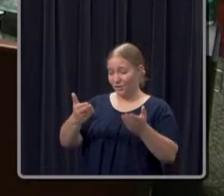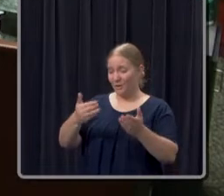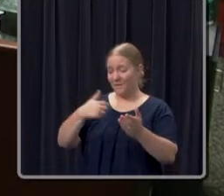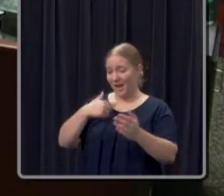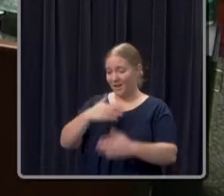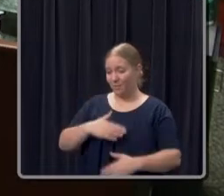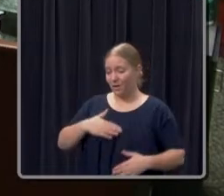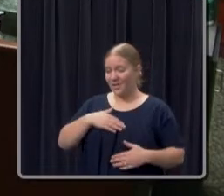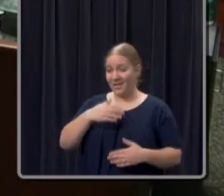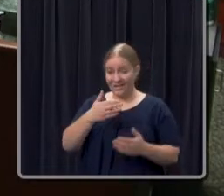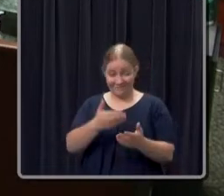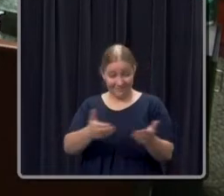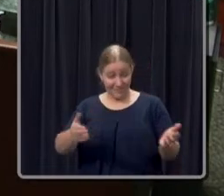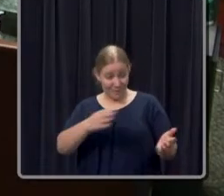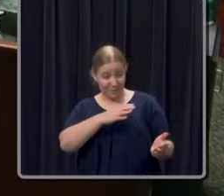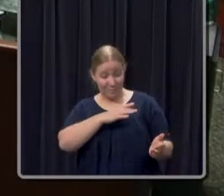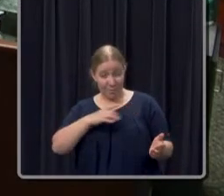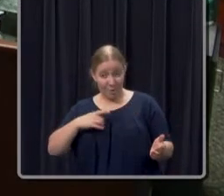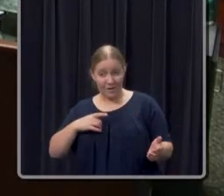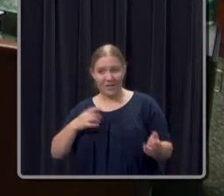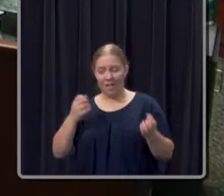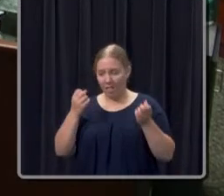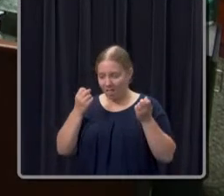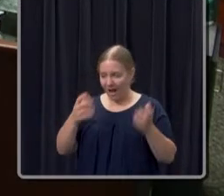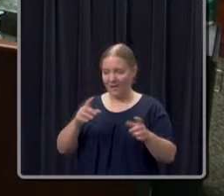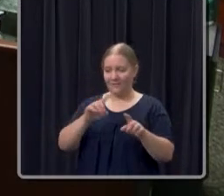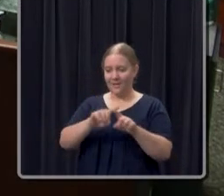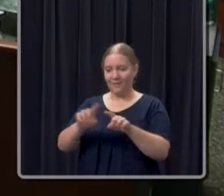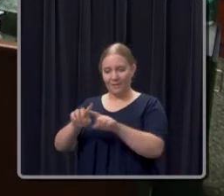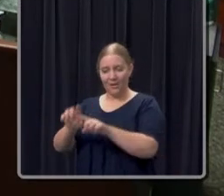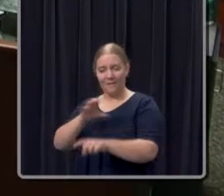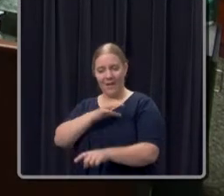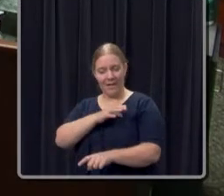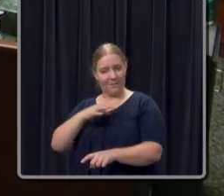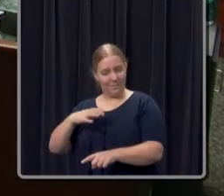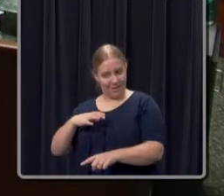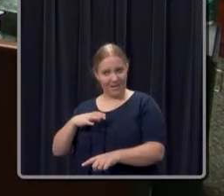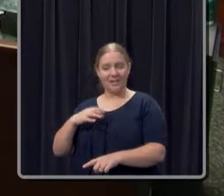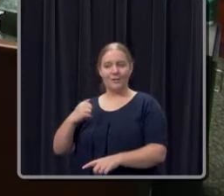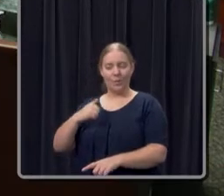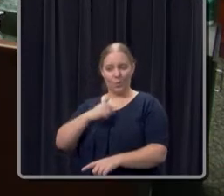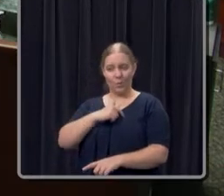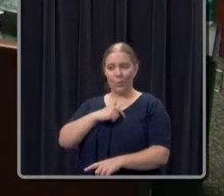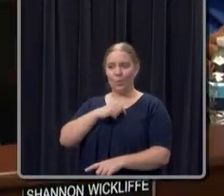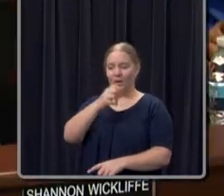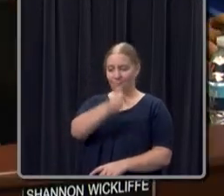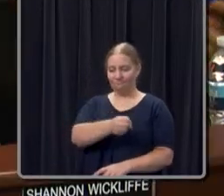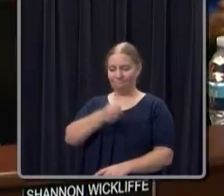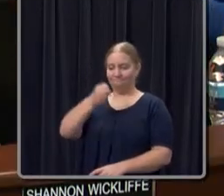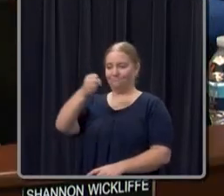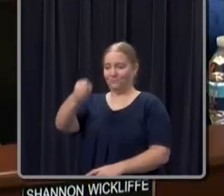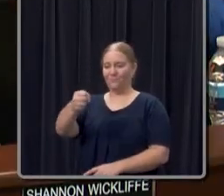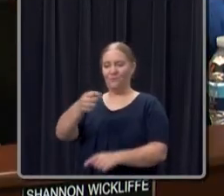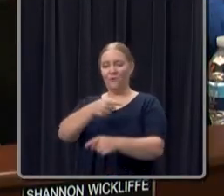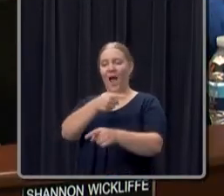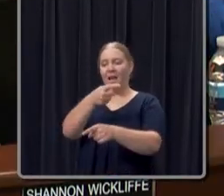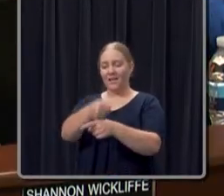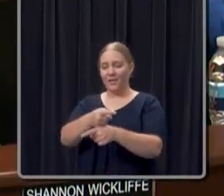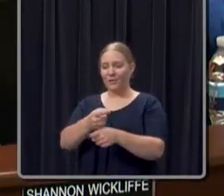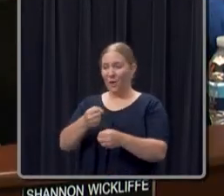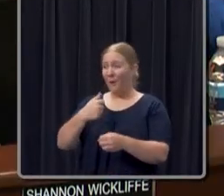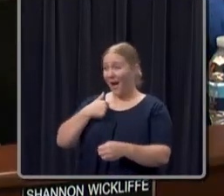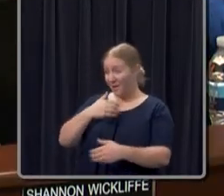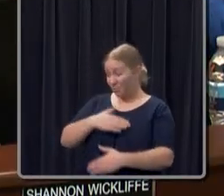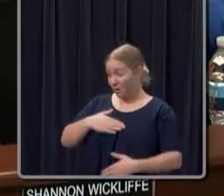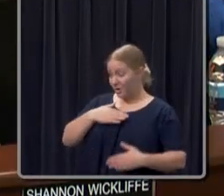appreciate this board that there's a lot of different committees that we are appointed to, right? And so I appreciate